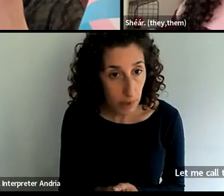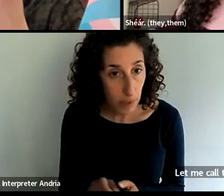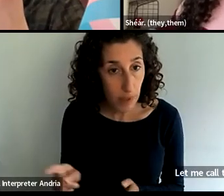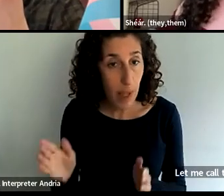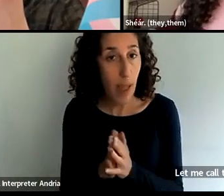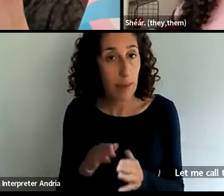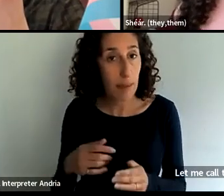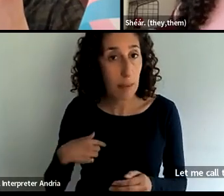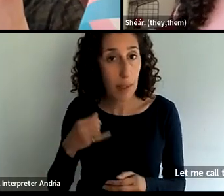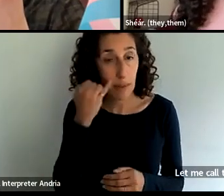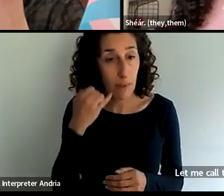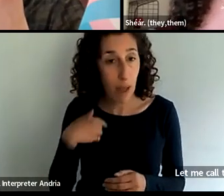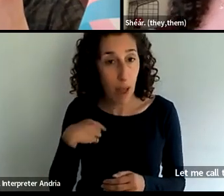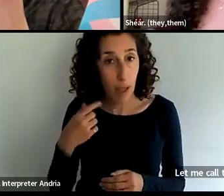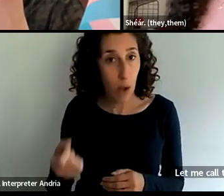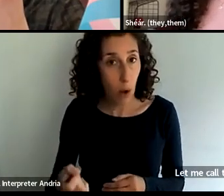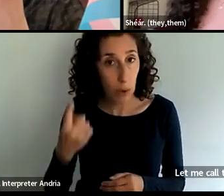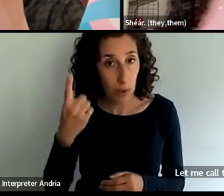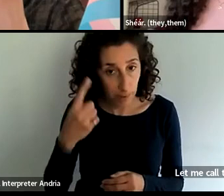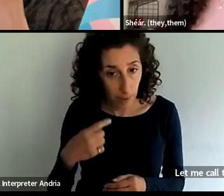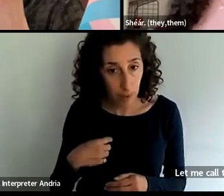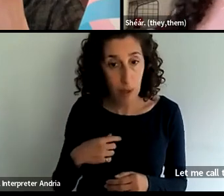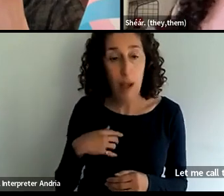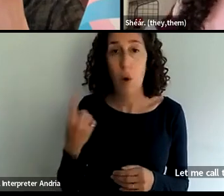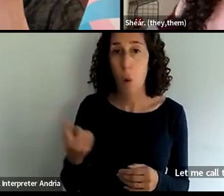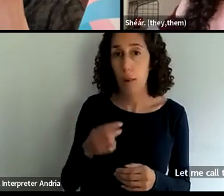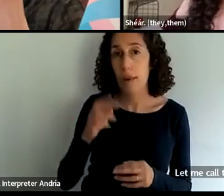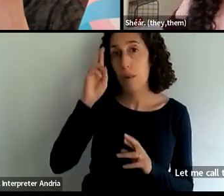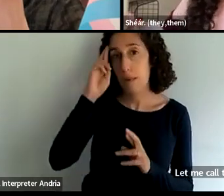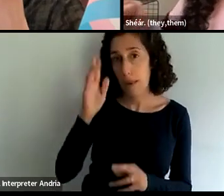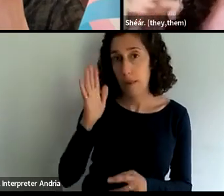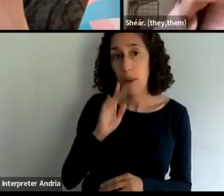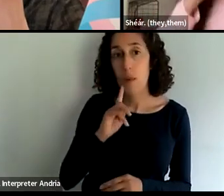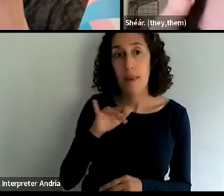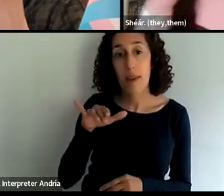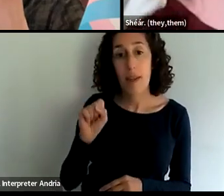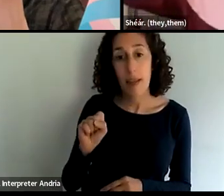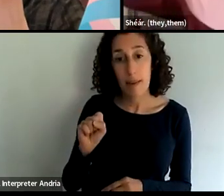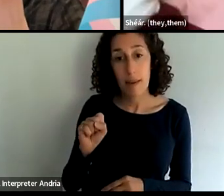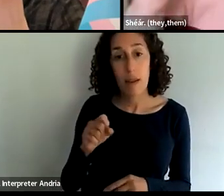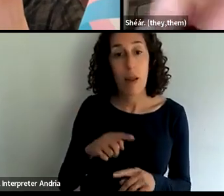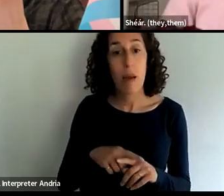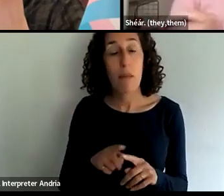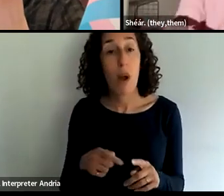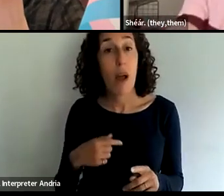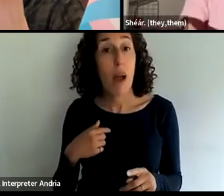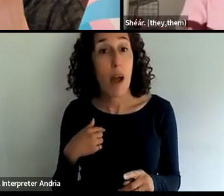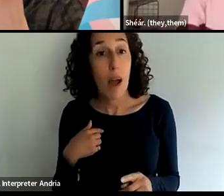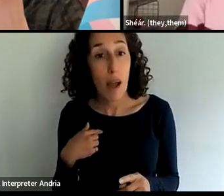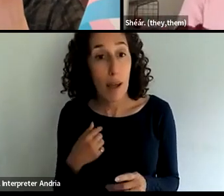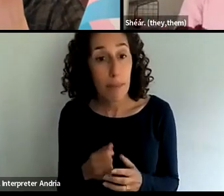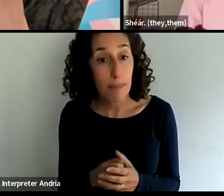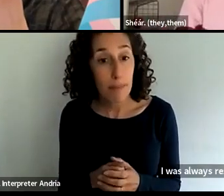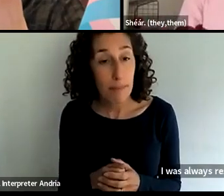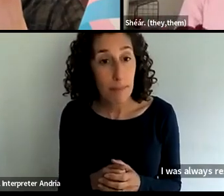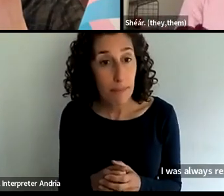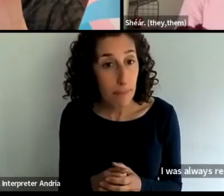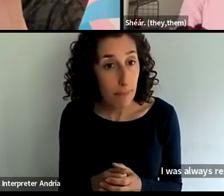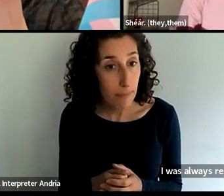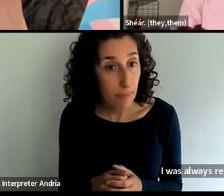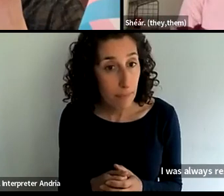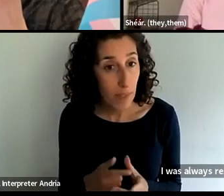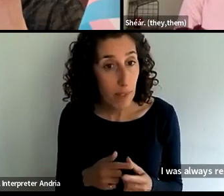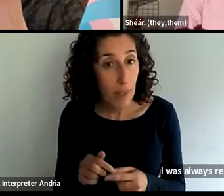understand? I was always respectful and I said yes. I went to bed. And maybe like 2 o'clock in the morning, I